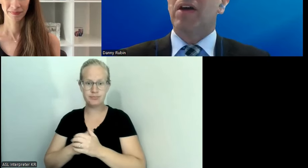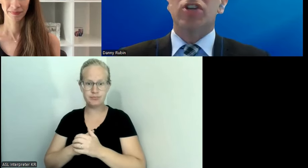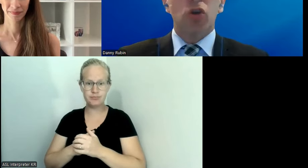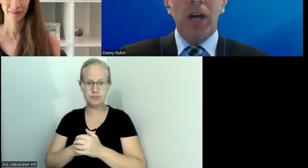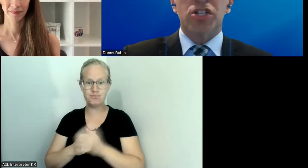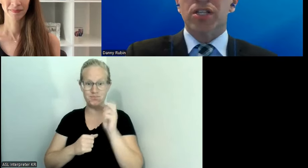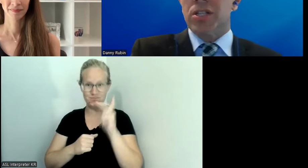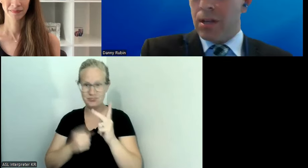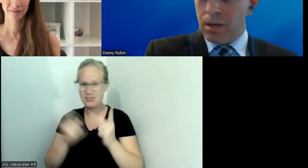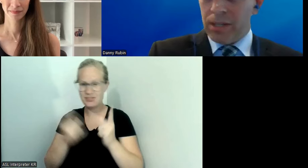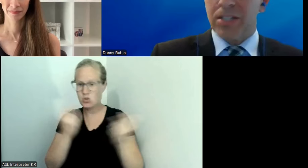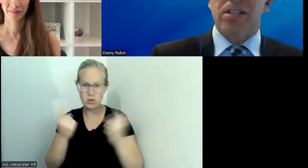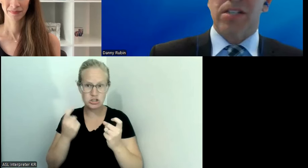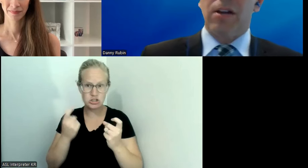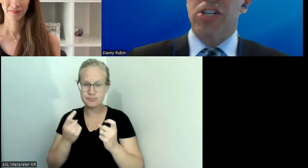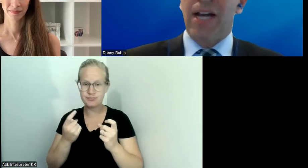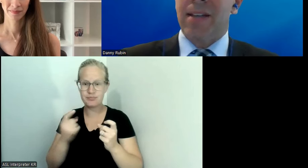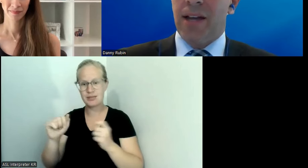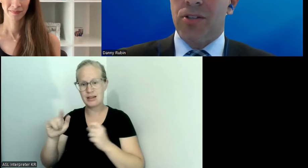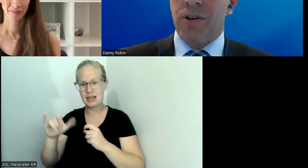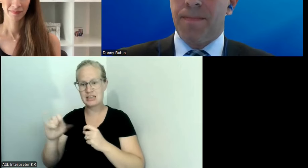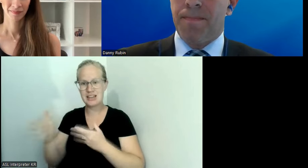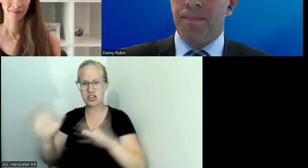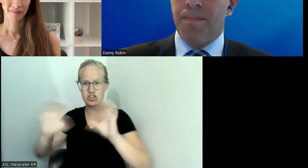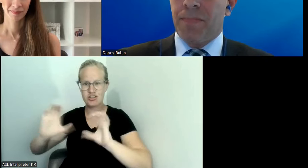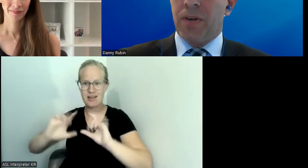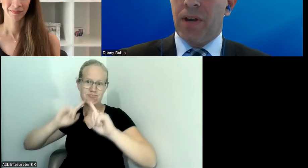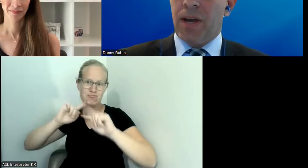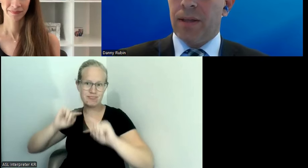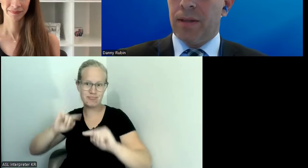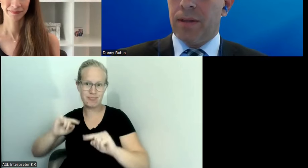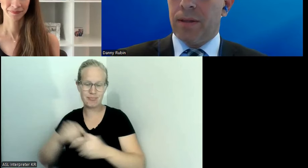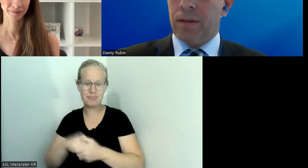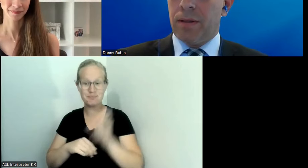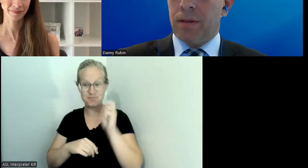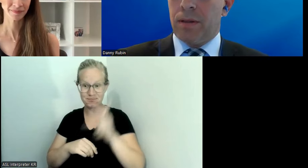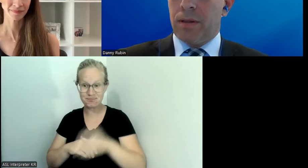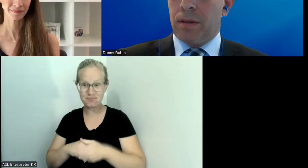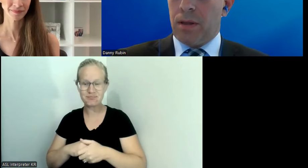Okay. If you have any questions, Alexis is there in the chat to answer. Okay.